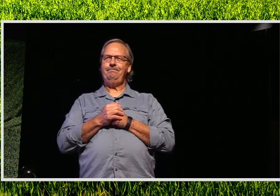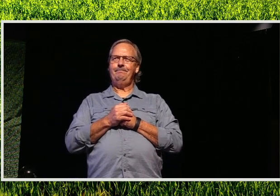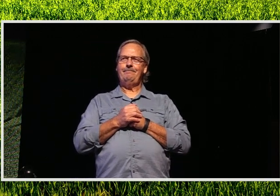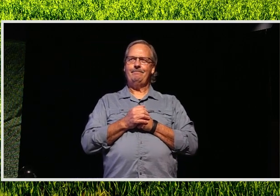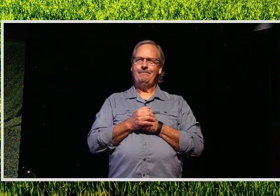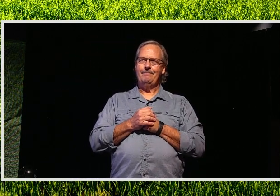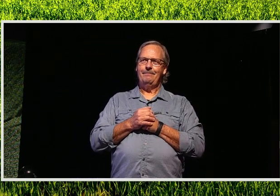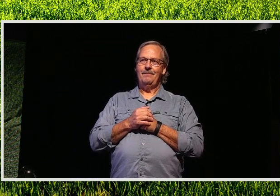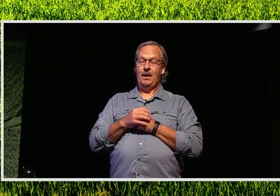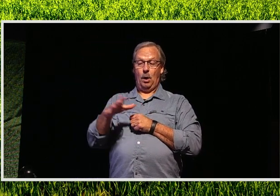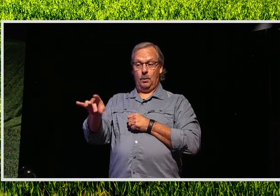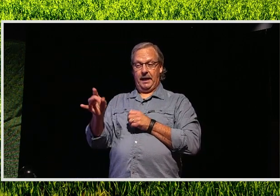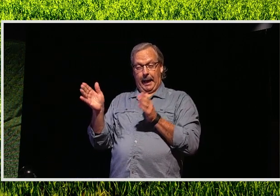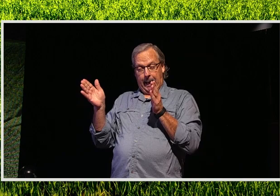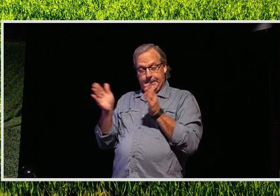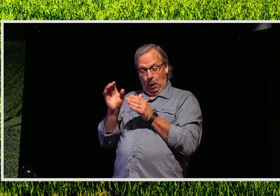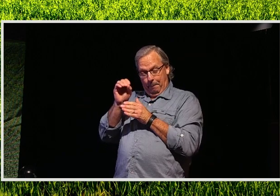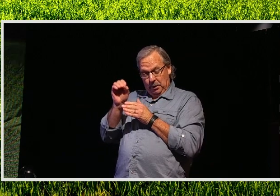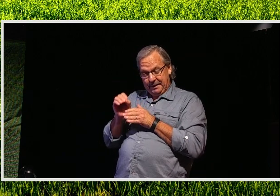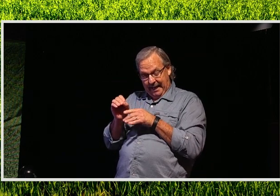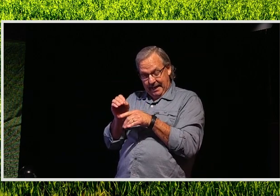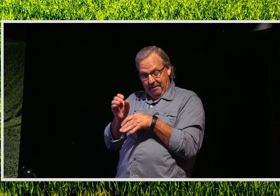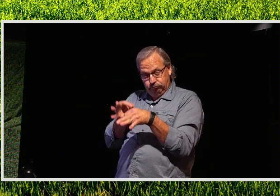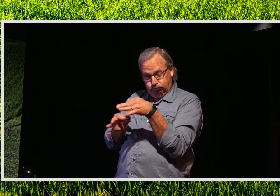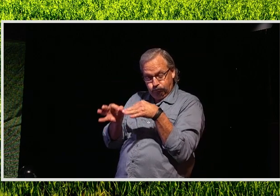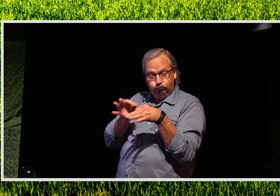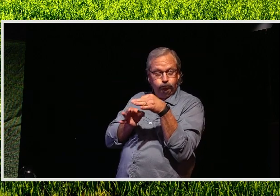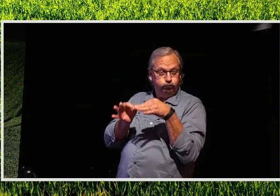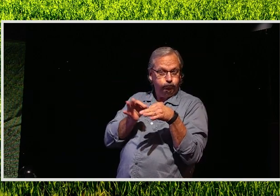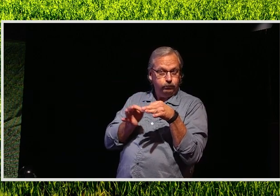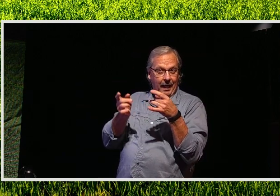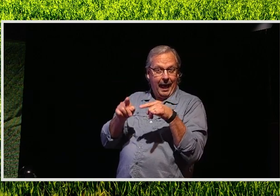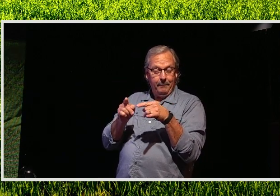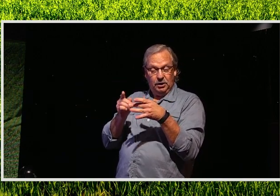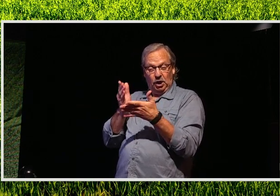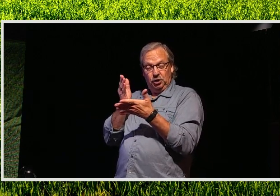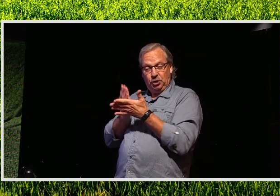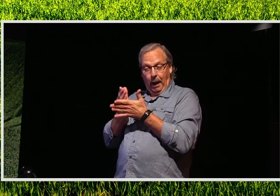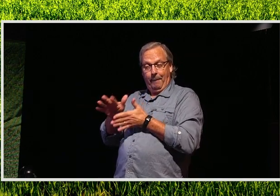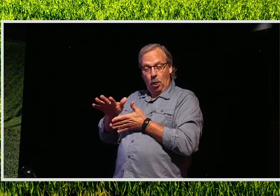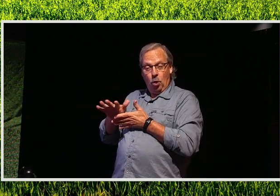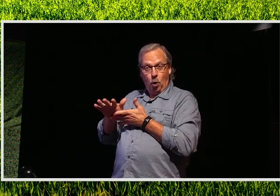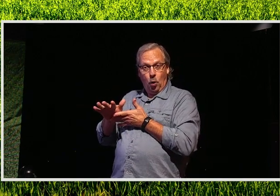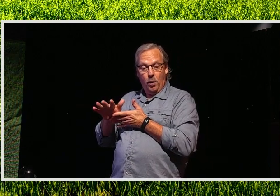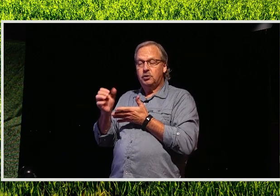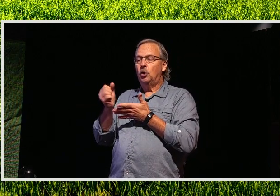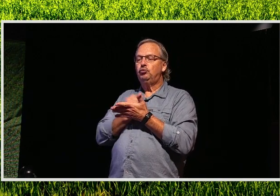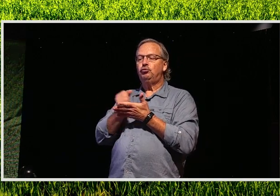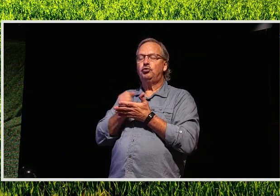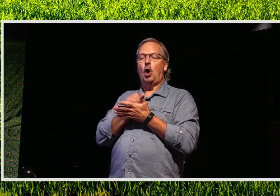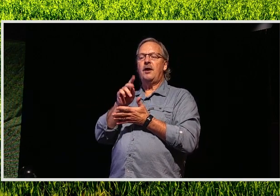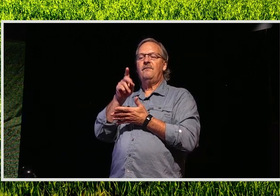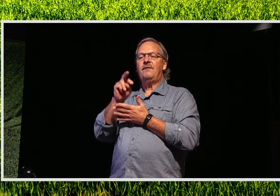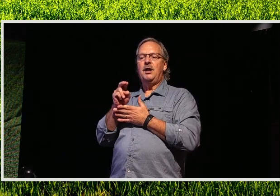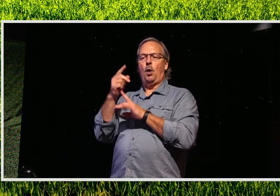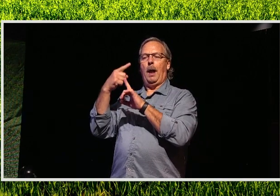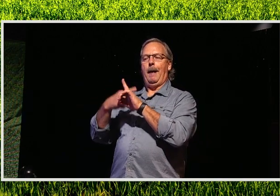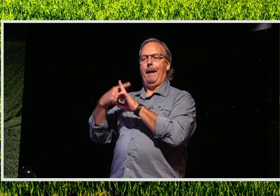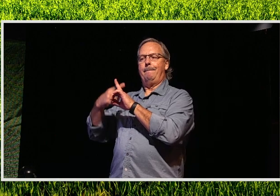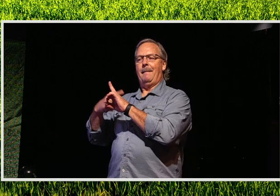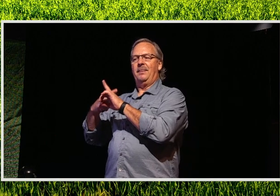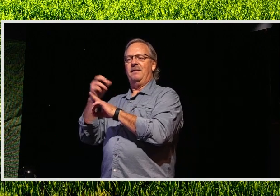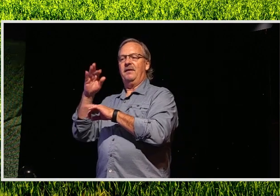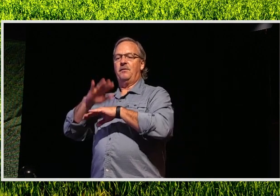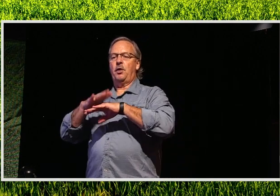We take a small % of each transaction that happens on ChopLocal, and we also charge our vendors a monthly fee for their